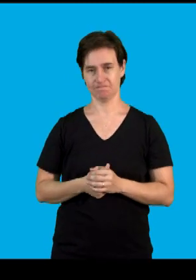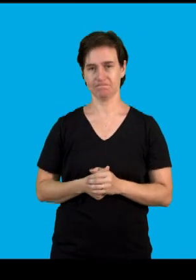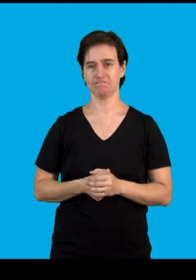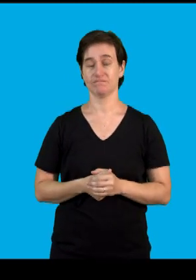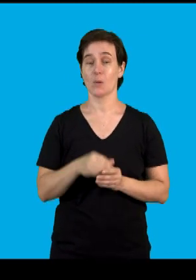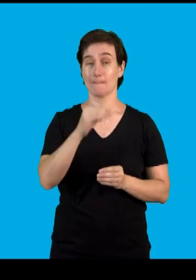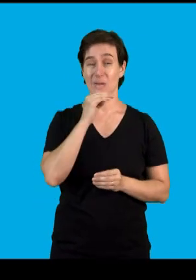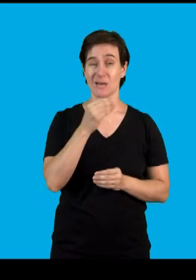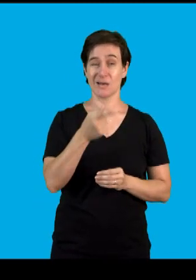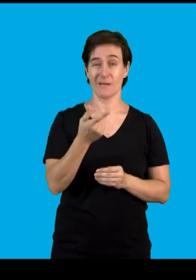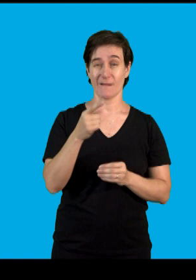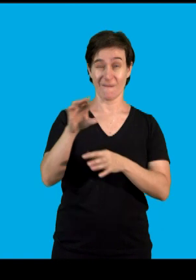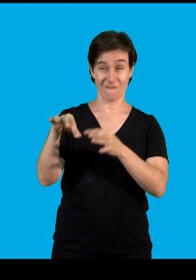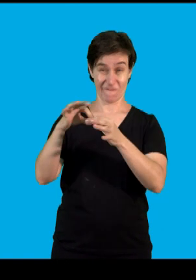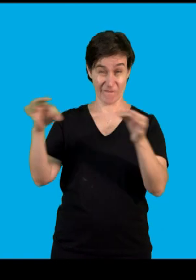value